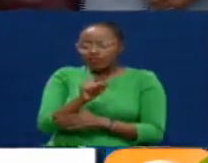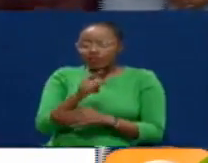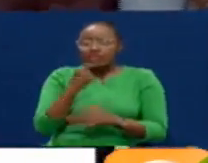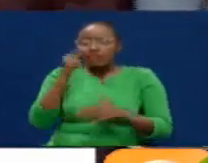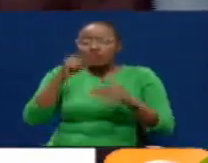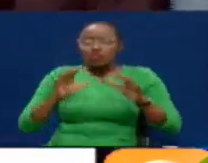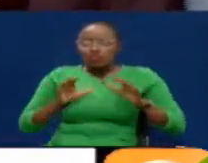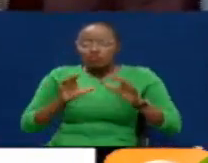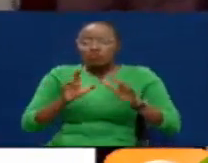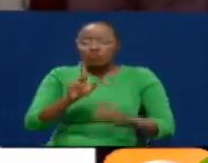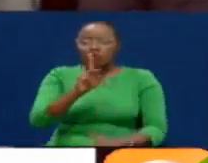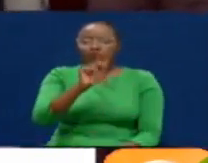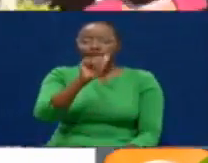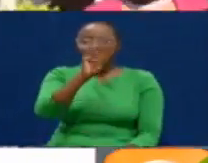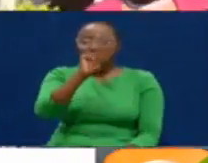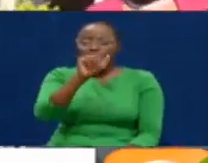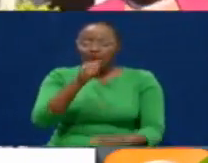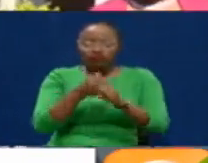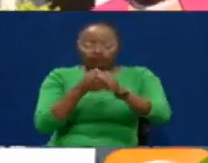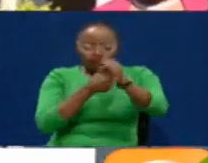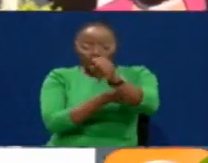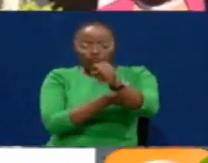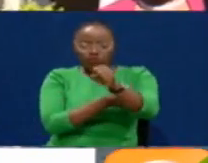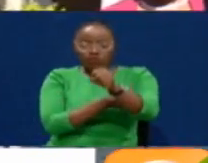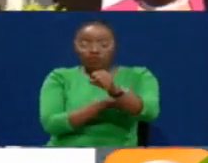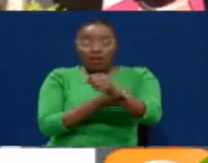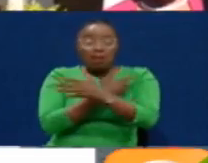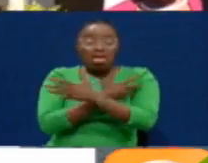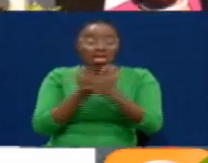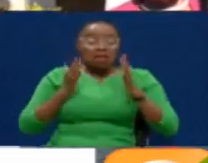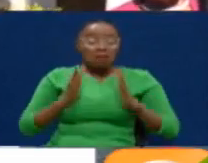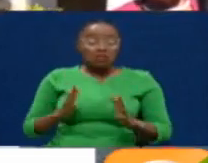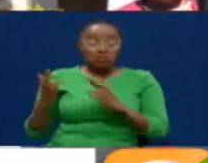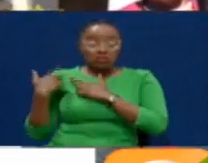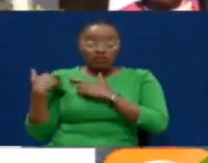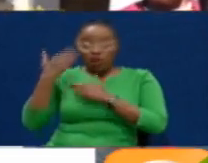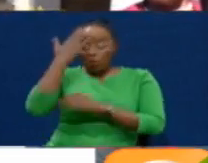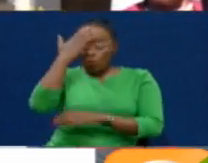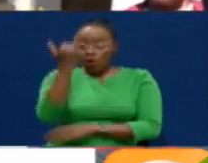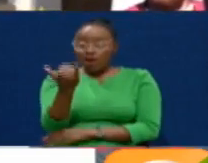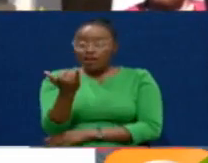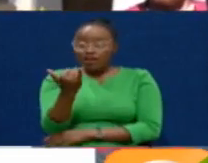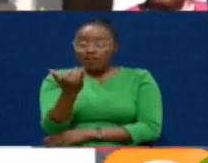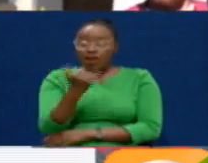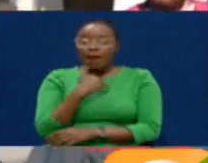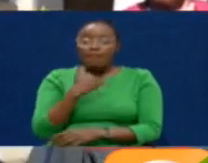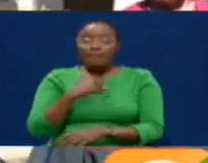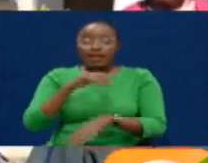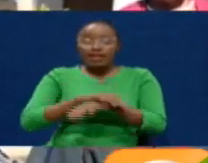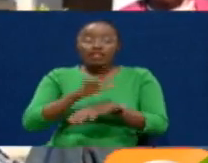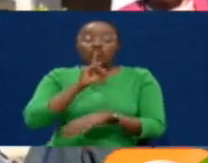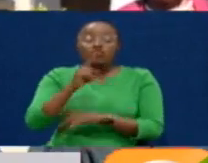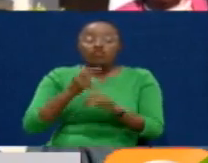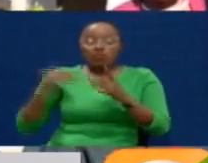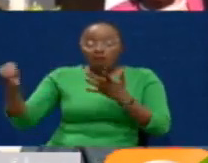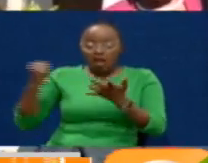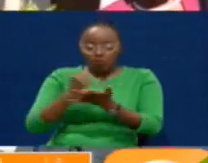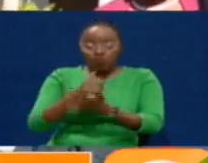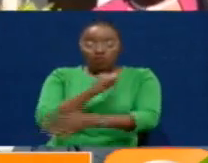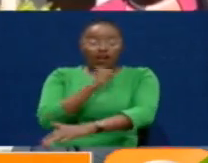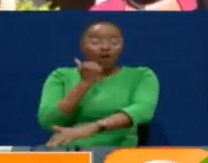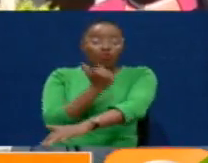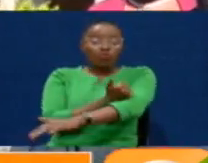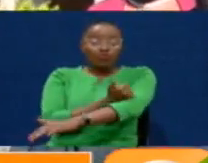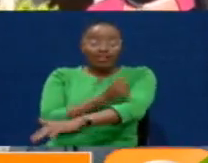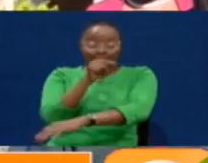are pushing Kiama's appointment. And I'm not beholden to anybody, because I will take orders from my appointing authority.